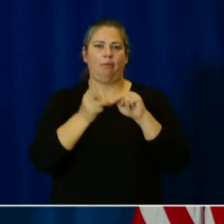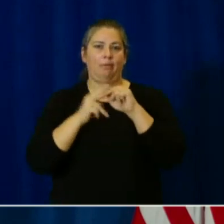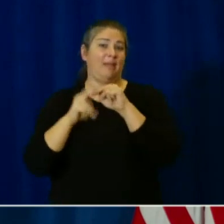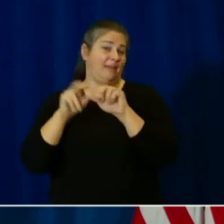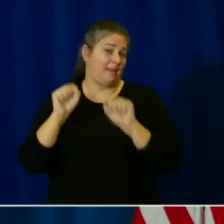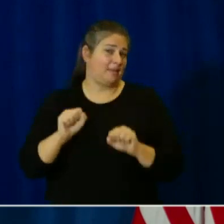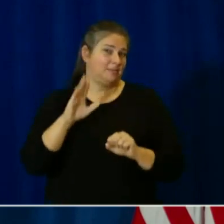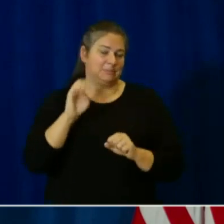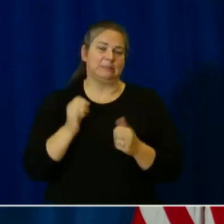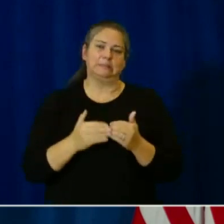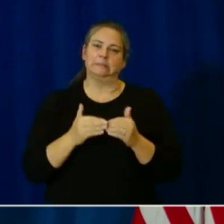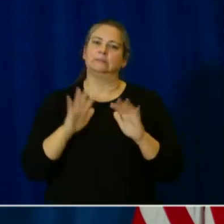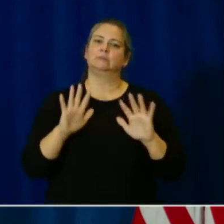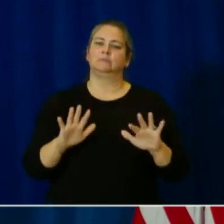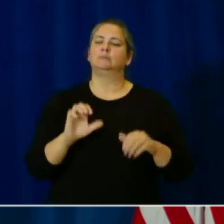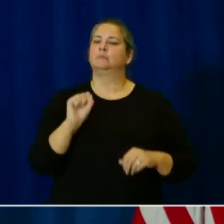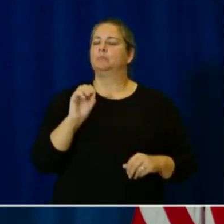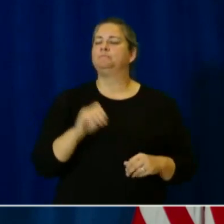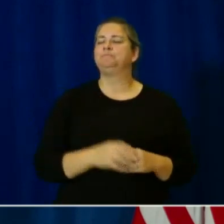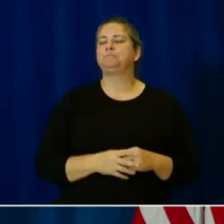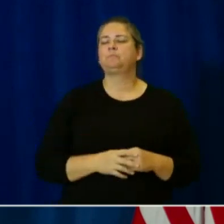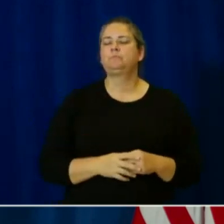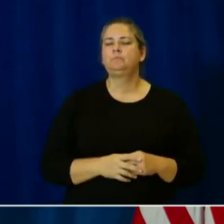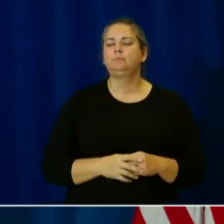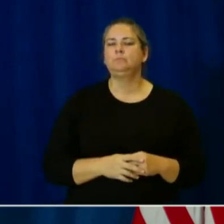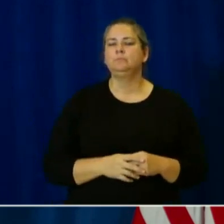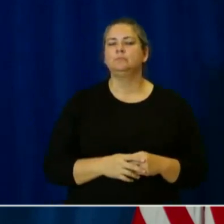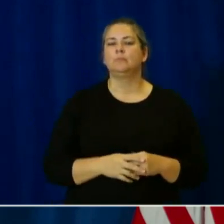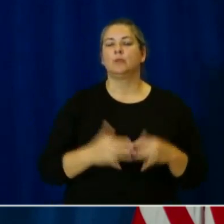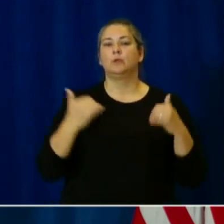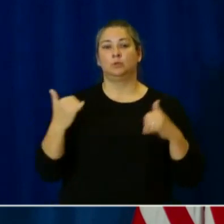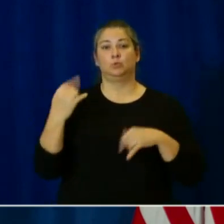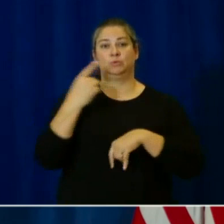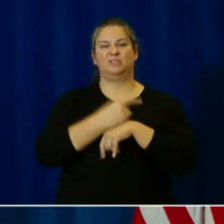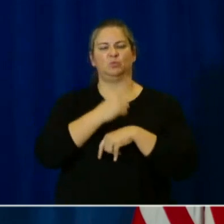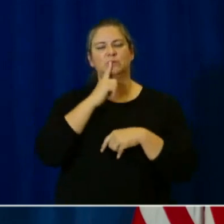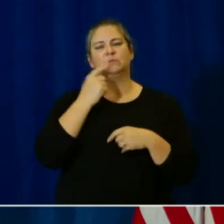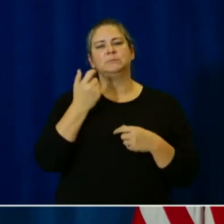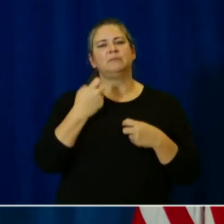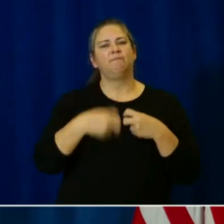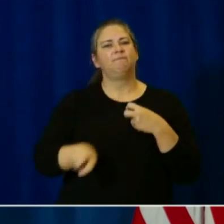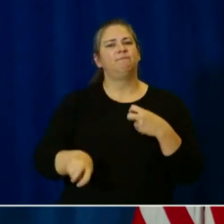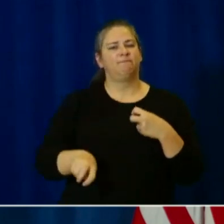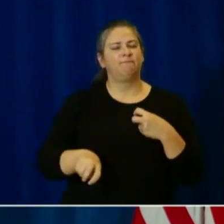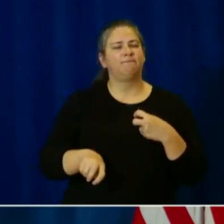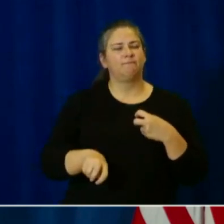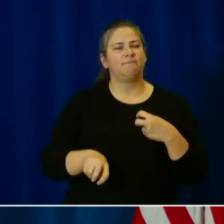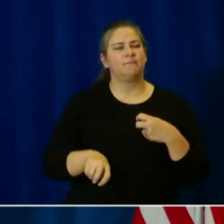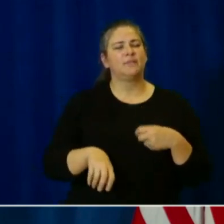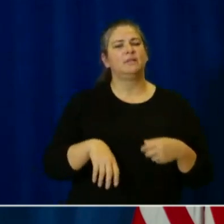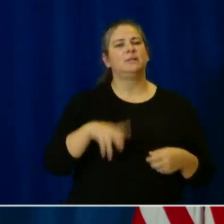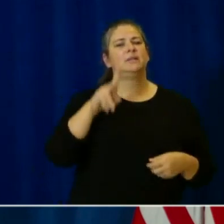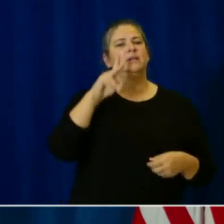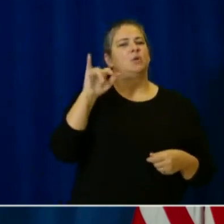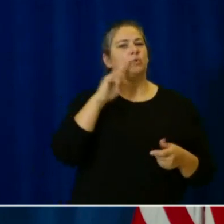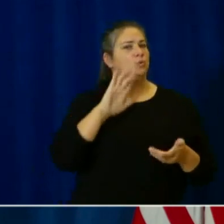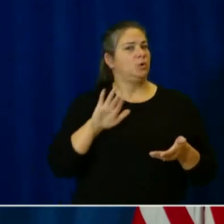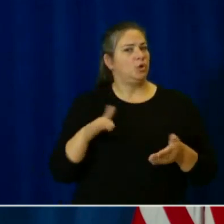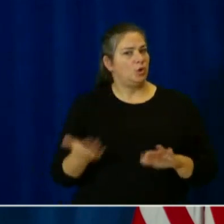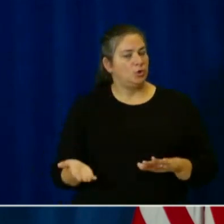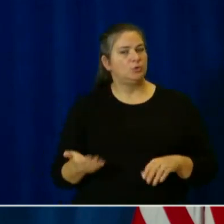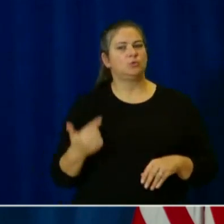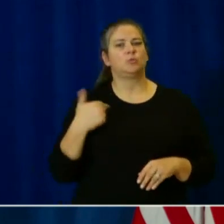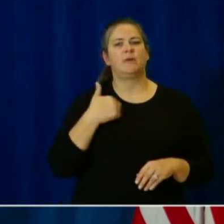double digits. Tough day today in terms of Kentuckians lost. We're